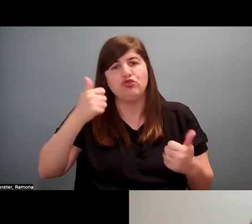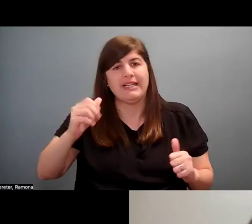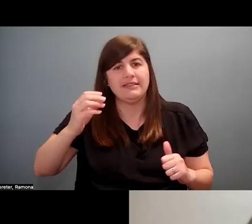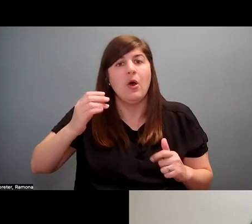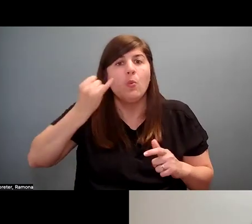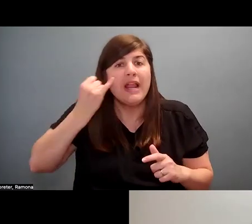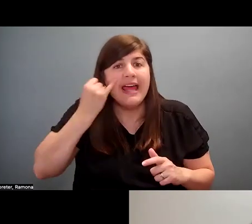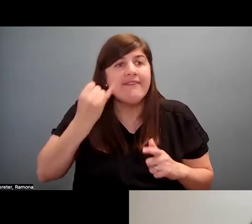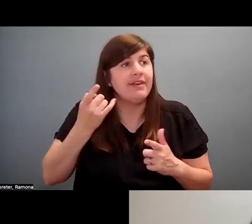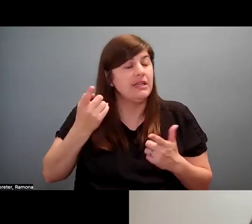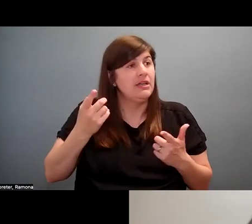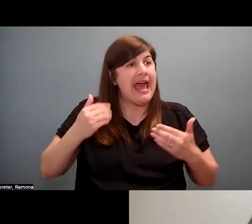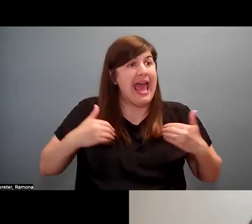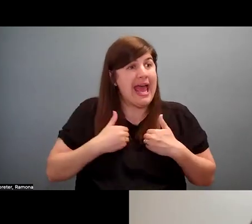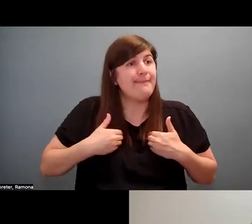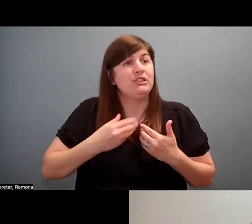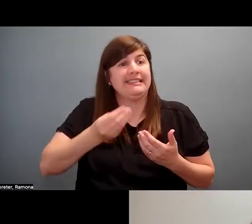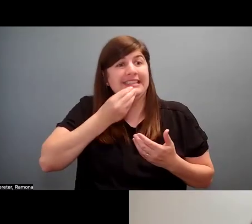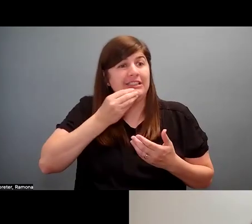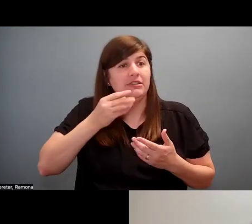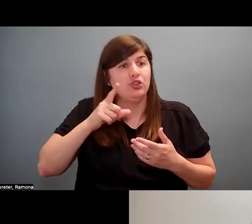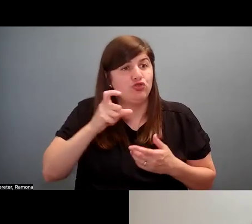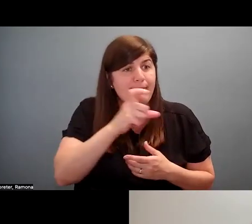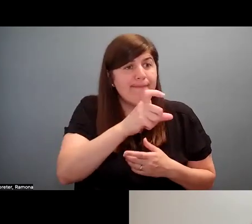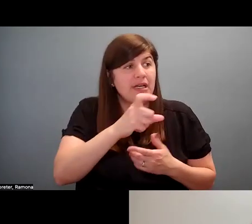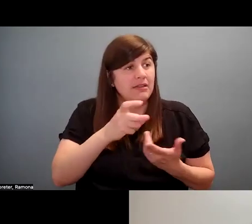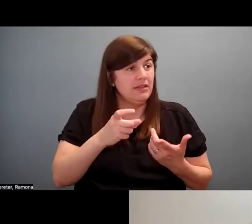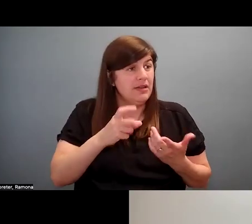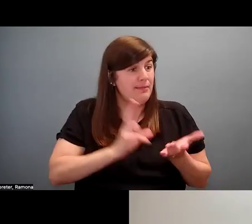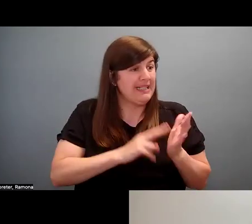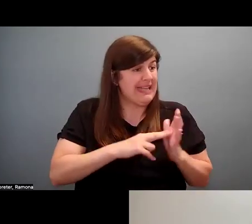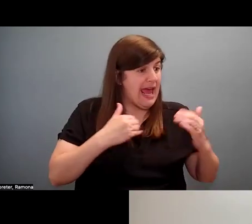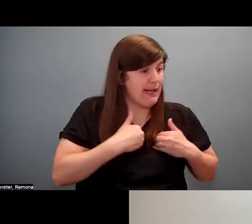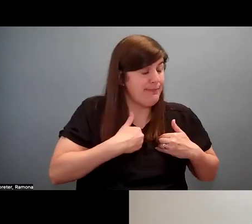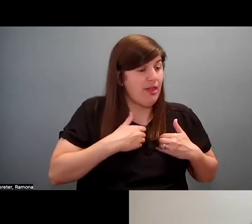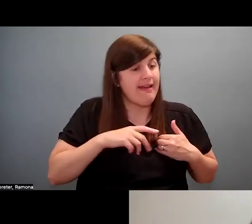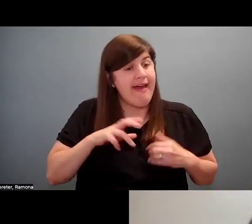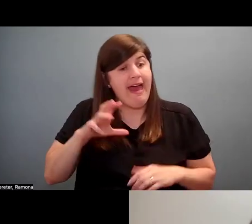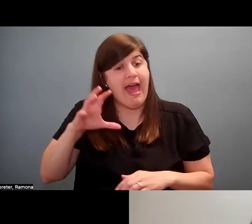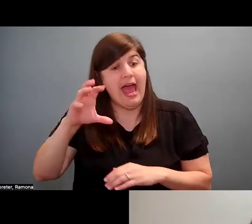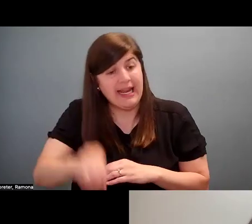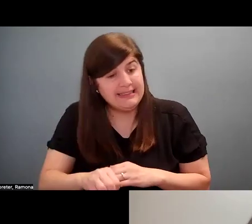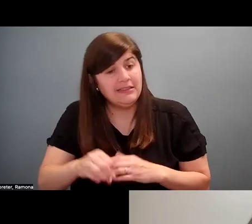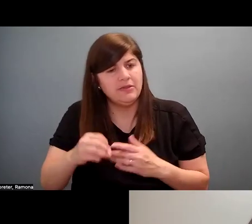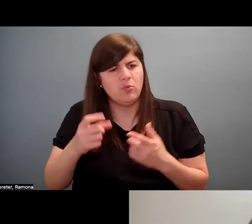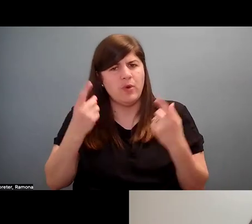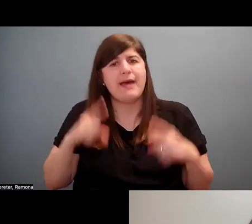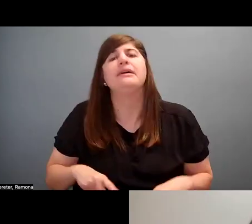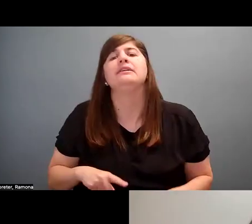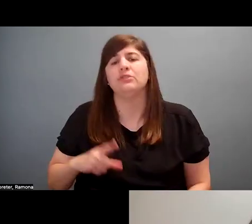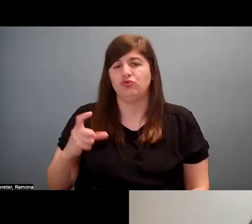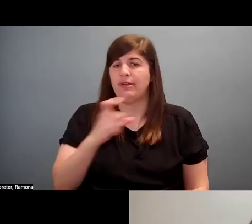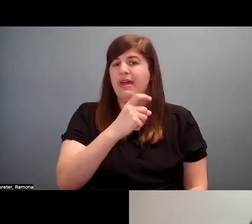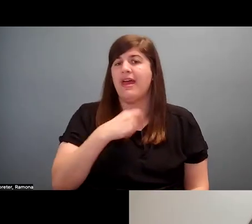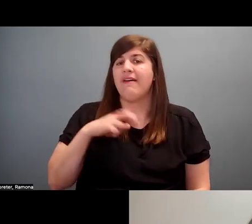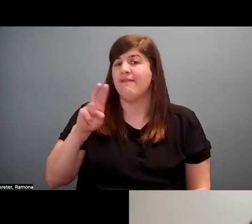know a lot of animals in the ocean are eating shrimp. Yes. Um, yeah. So have you considered that? Yes. So shrimp have this